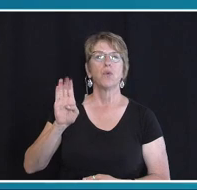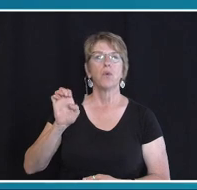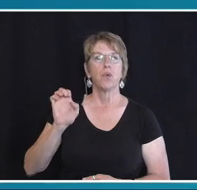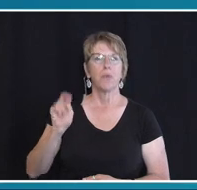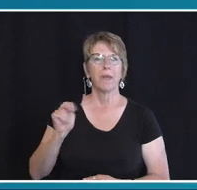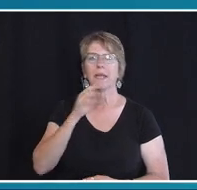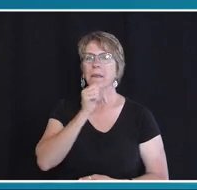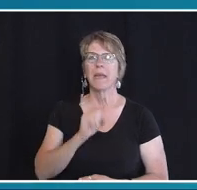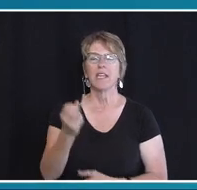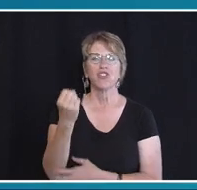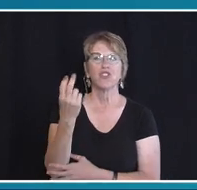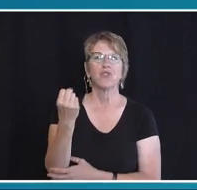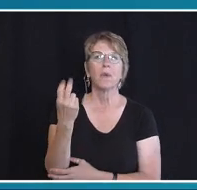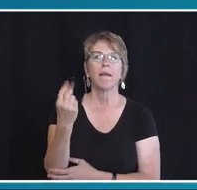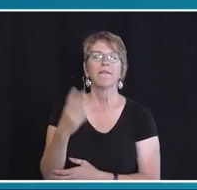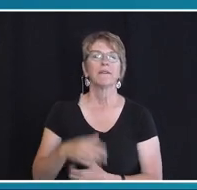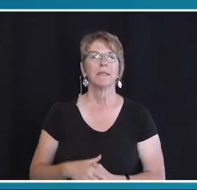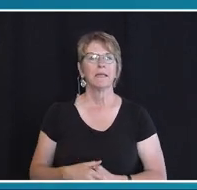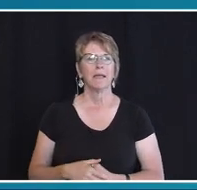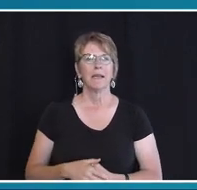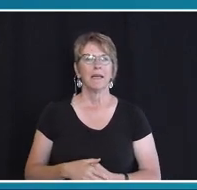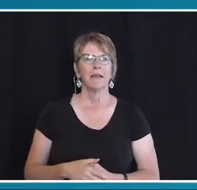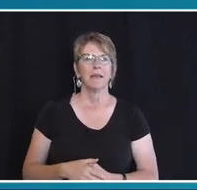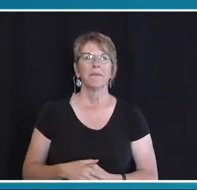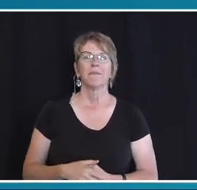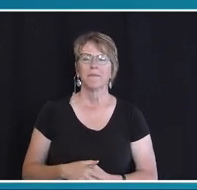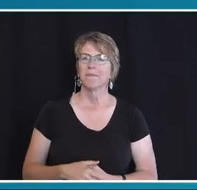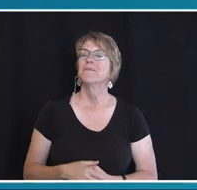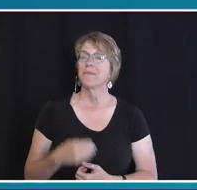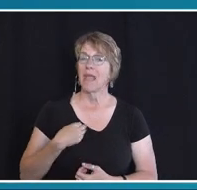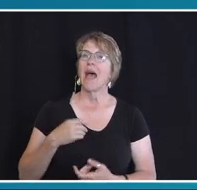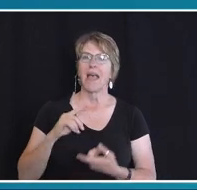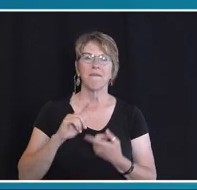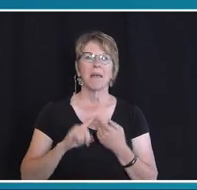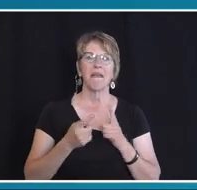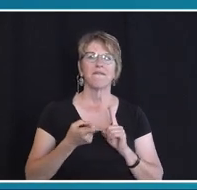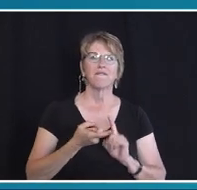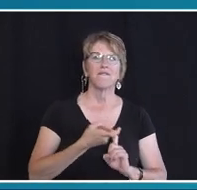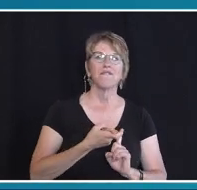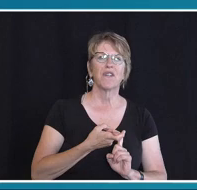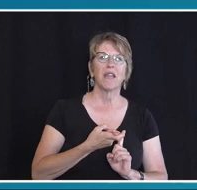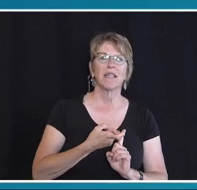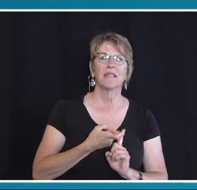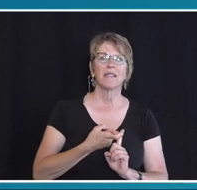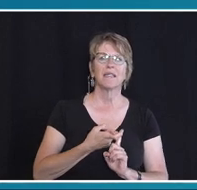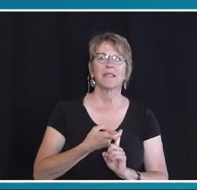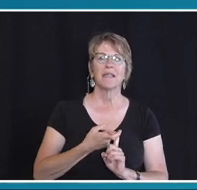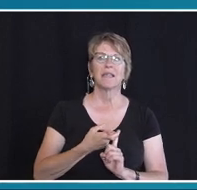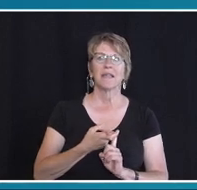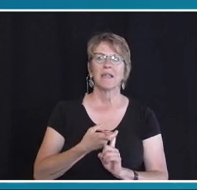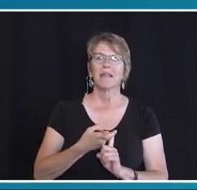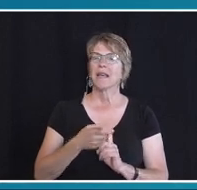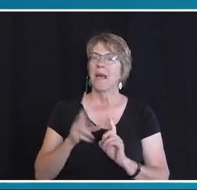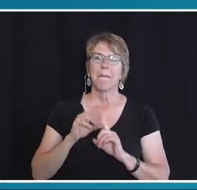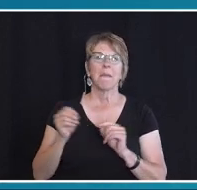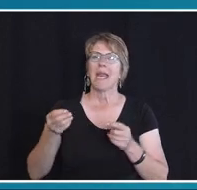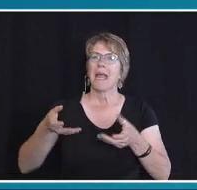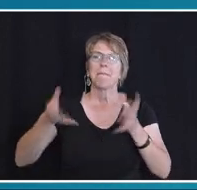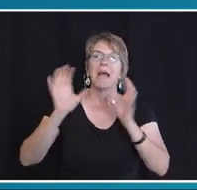So I can go fast, play my friends, because that's what I want, and make